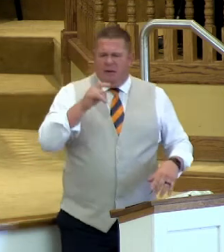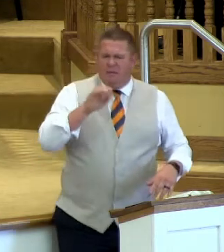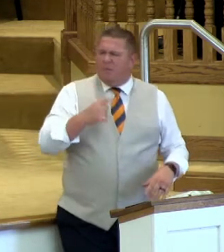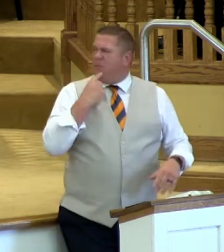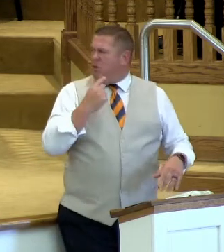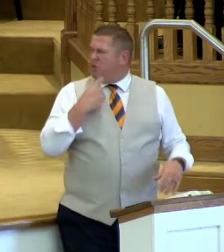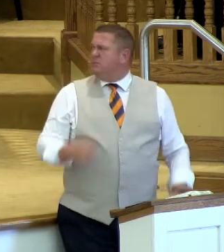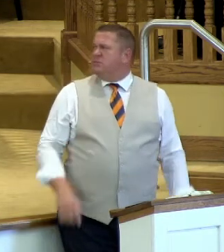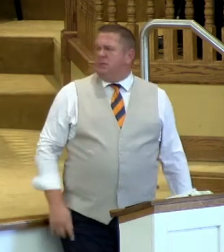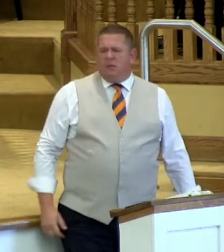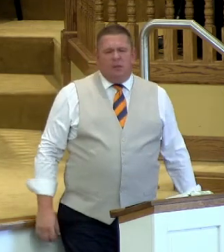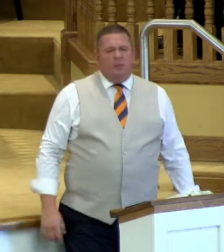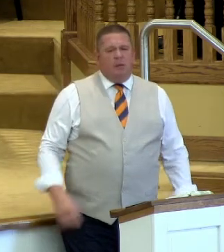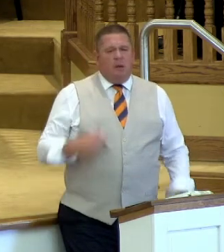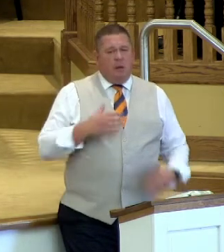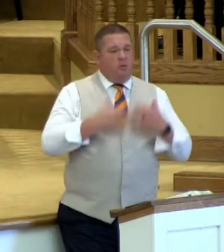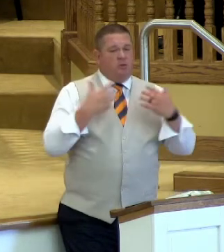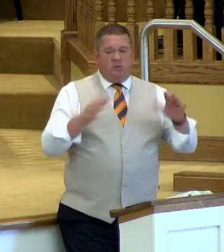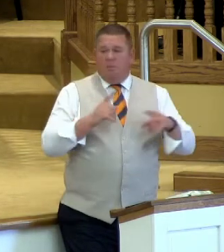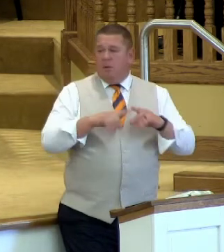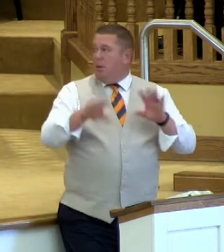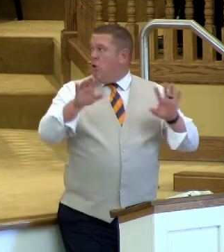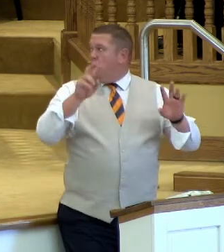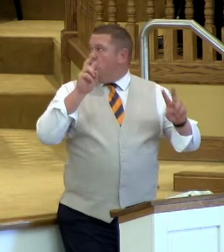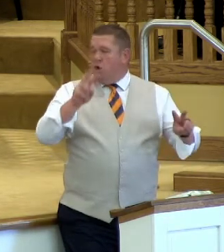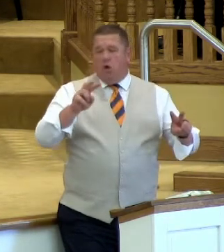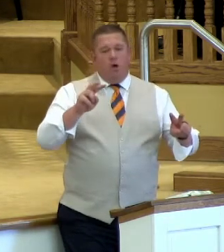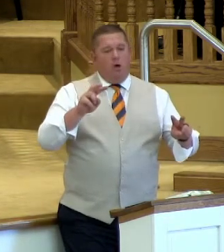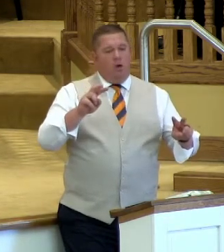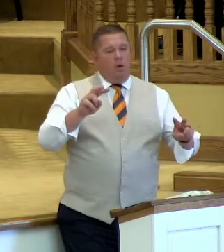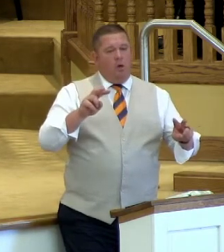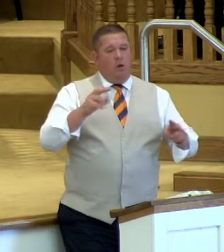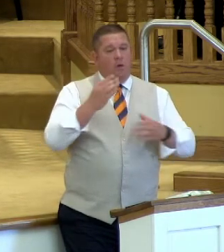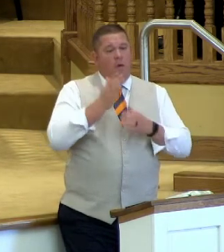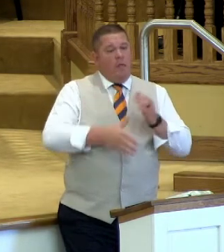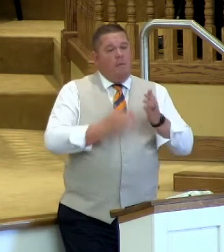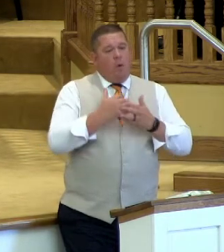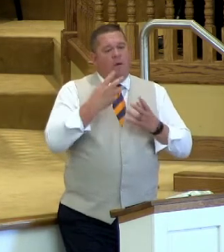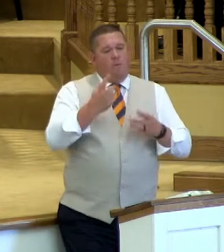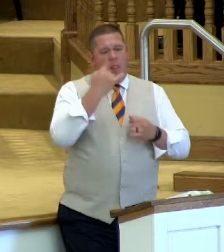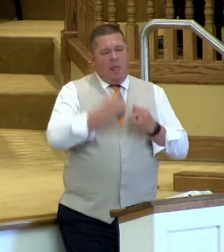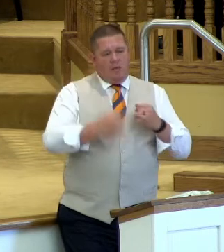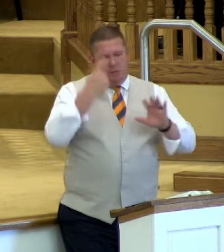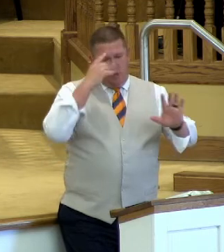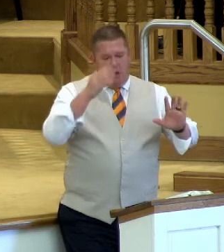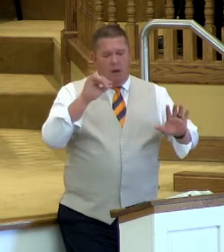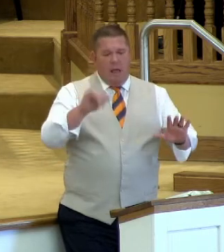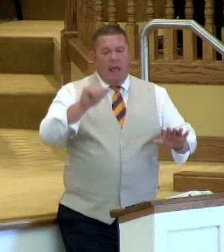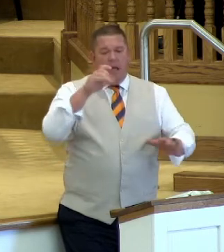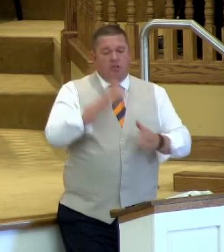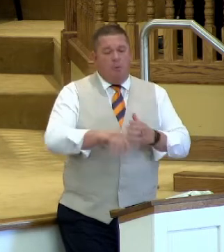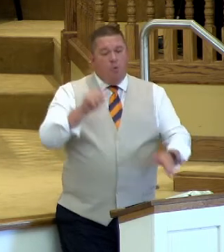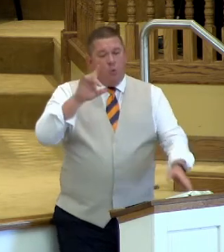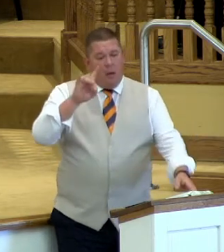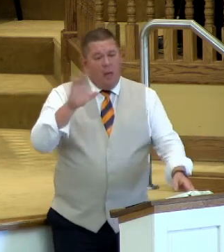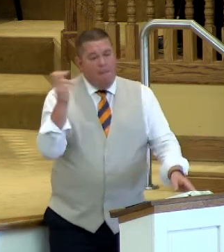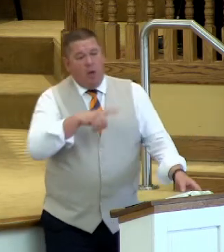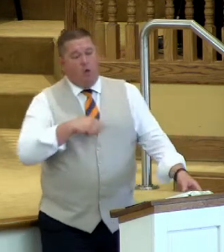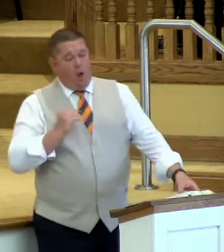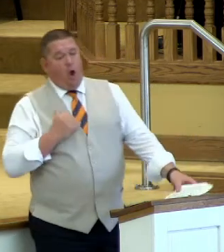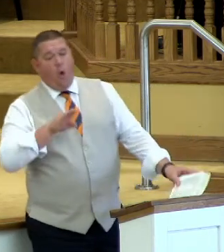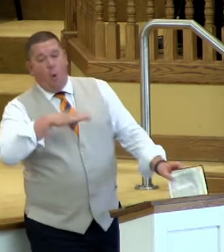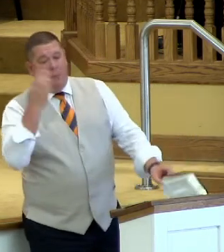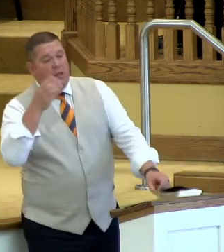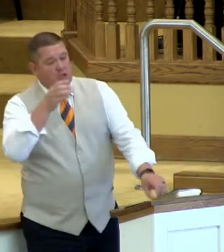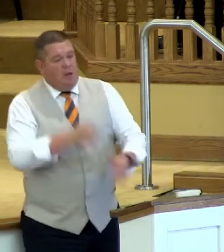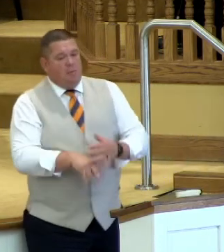bitterness. I'm almost done, but before we finish up this message, I just want to give one last thought. And Acts 28, back to our